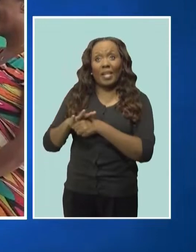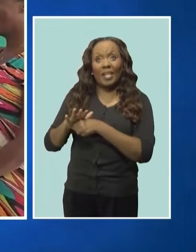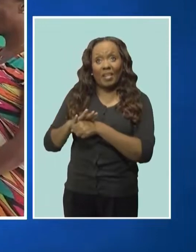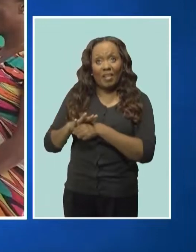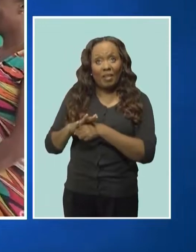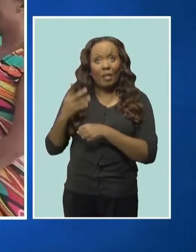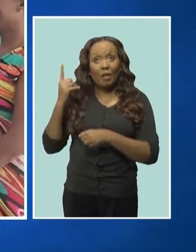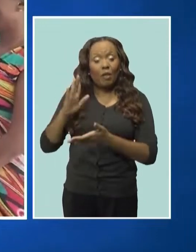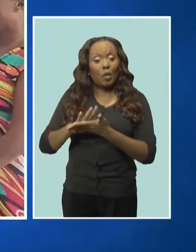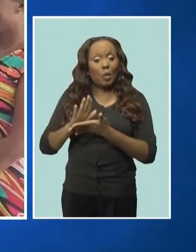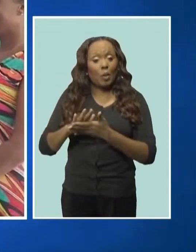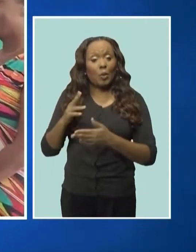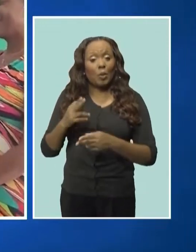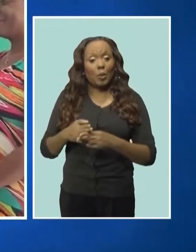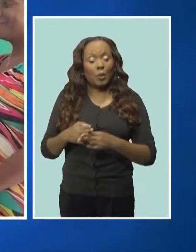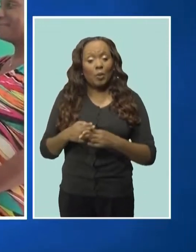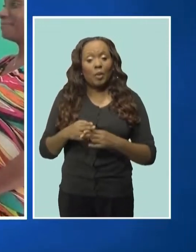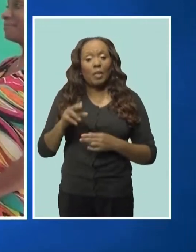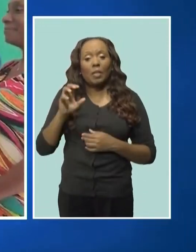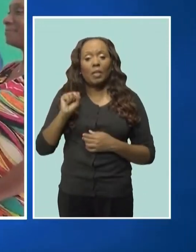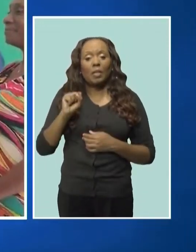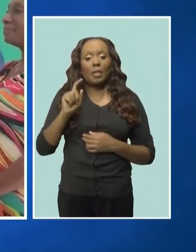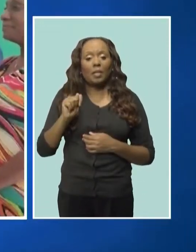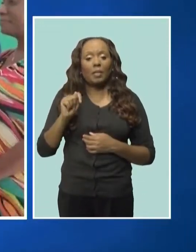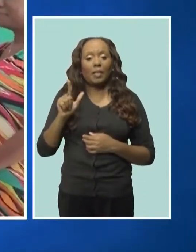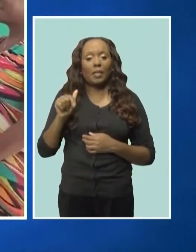Ian Gooding-Edgell presented the students with